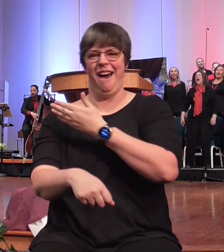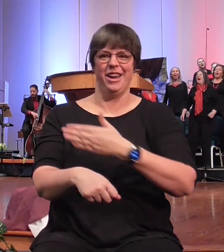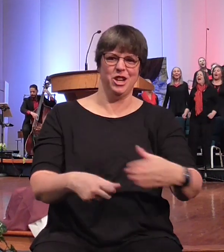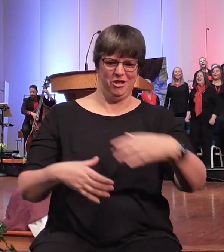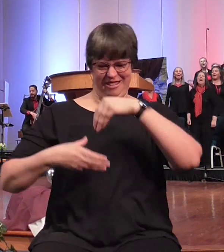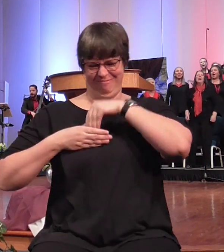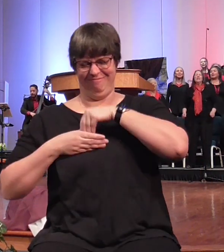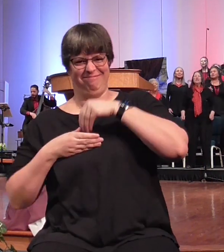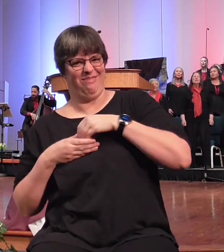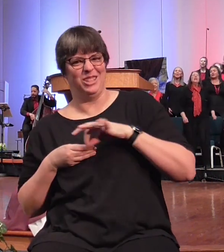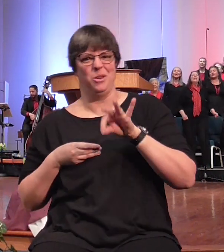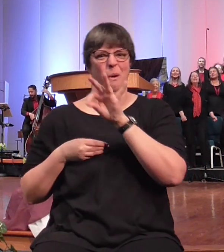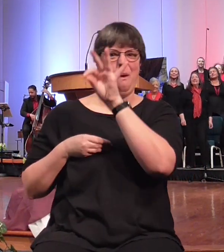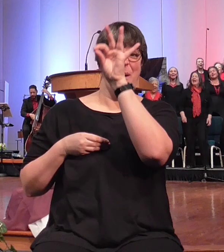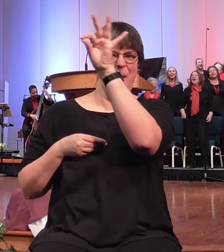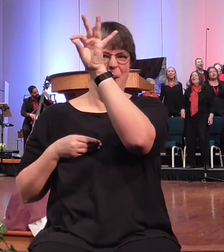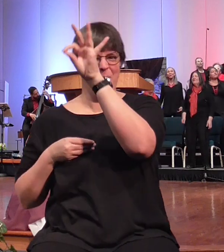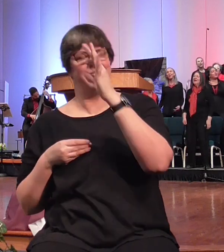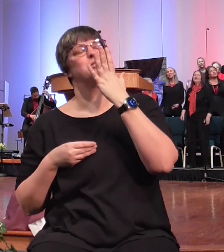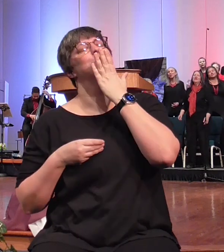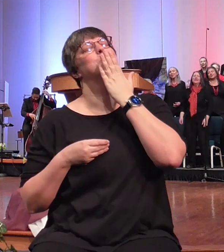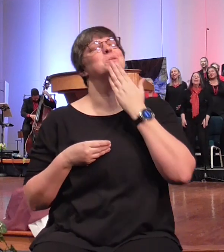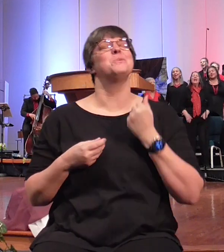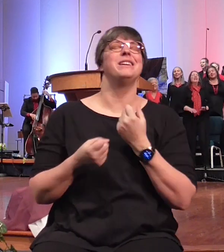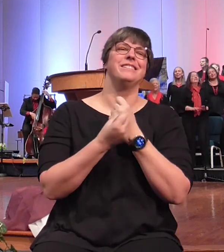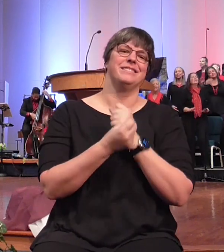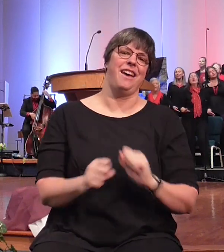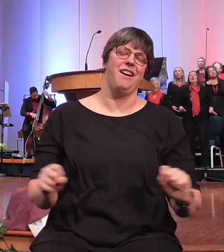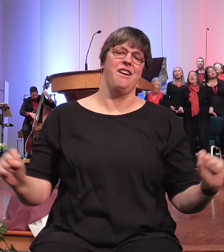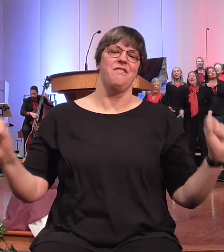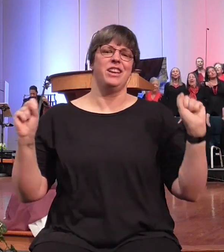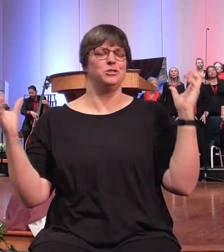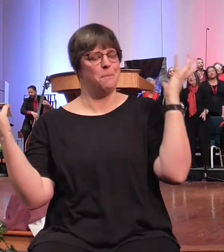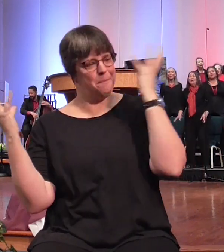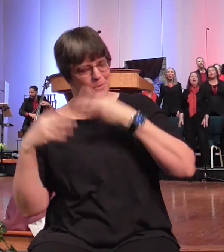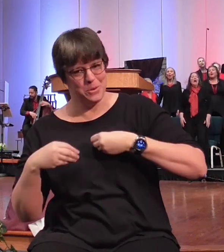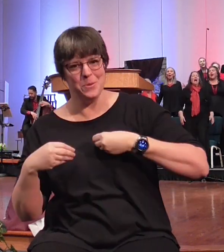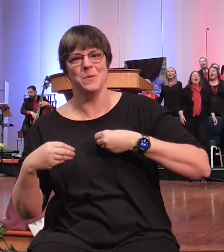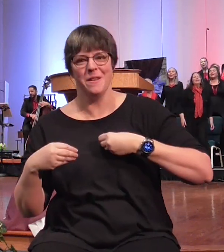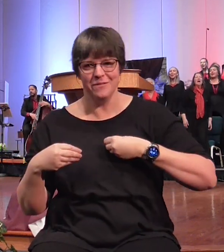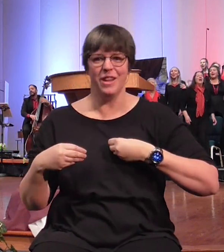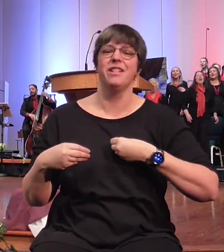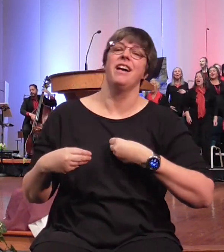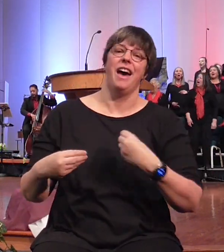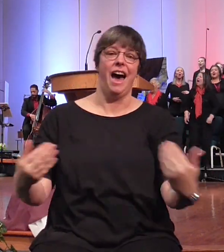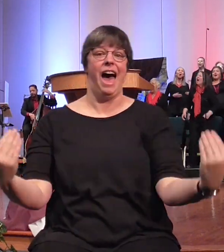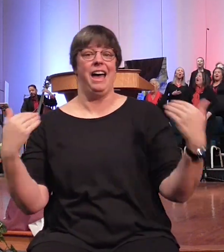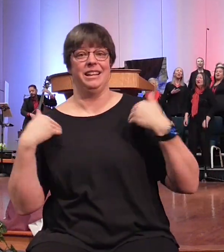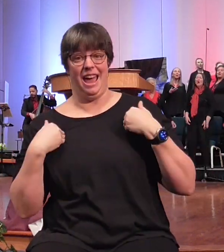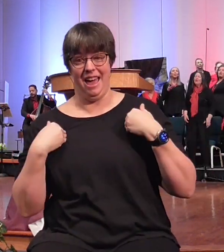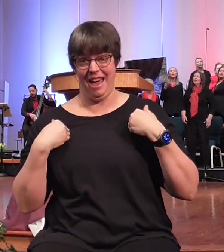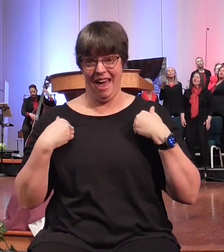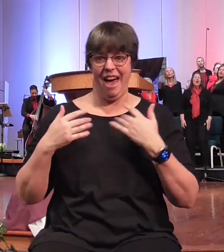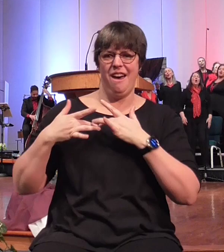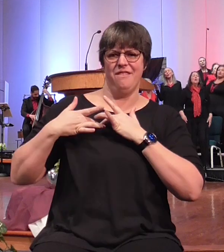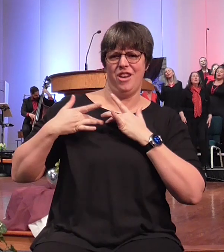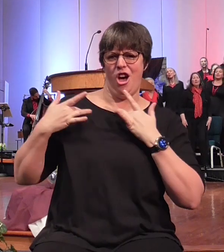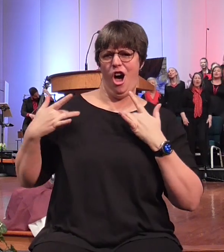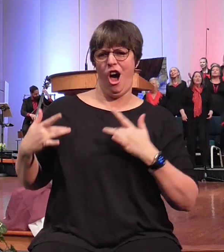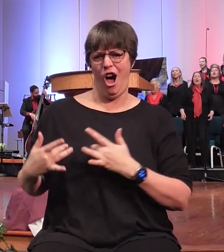my soul. I got a sweet salvation, and it's beautiful. I got a